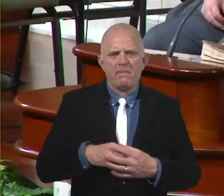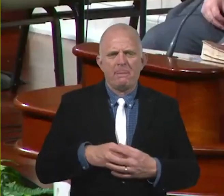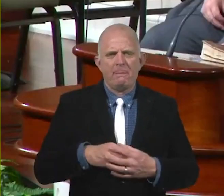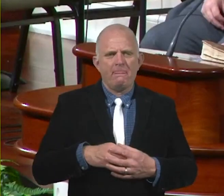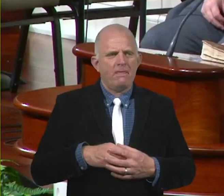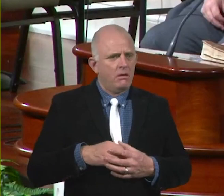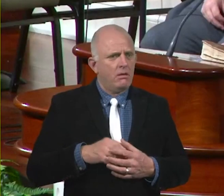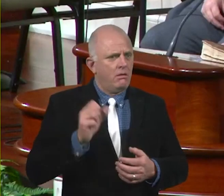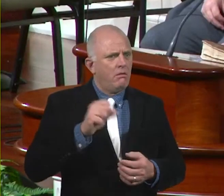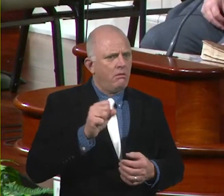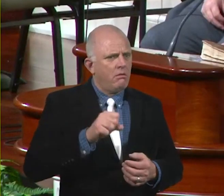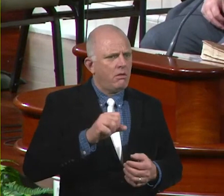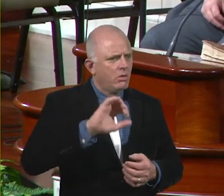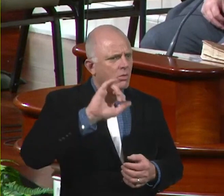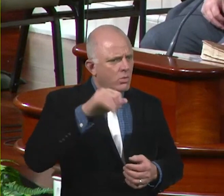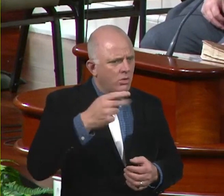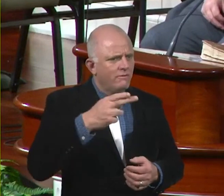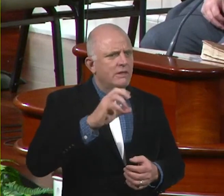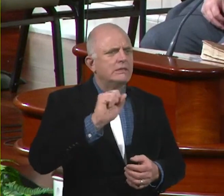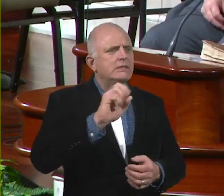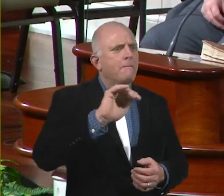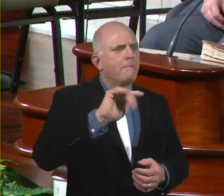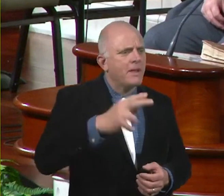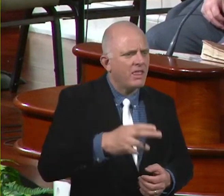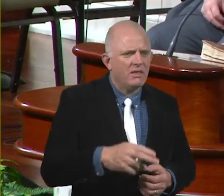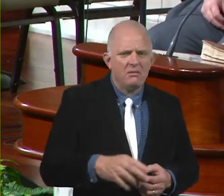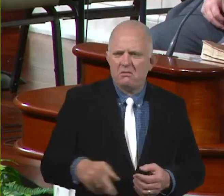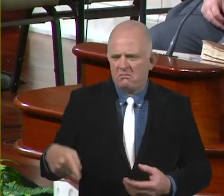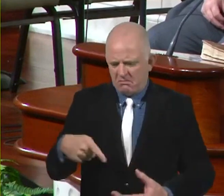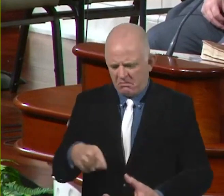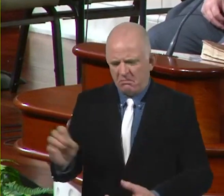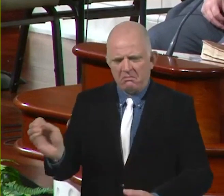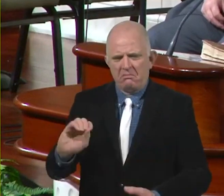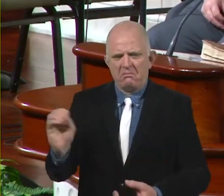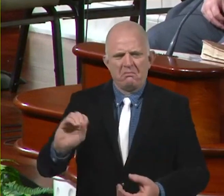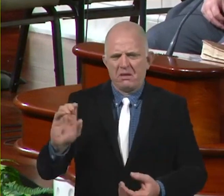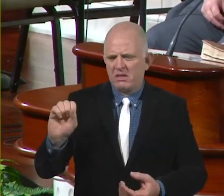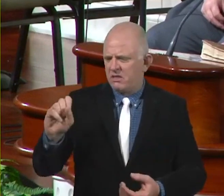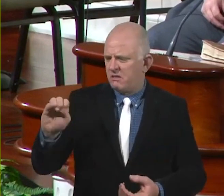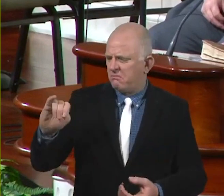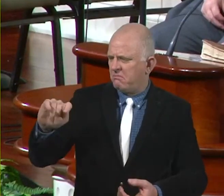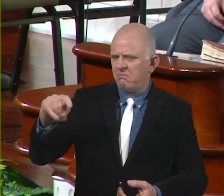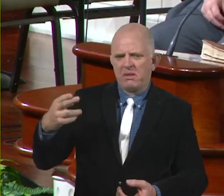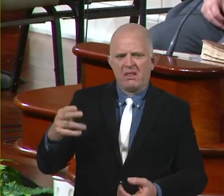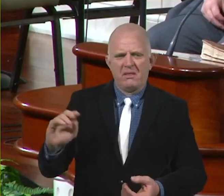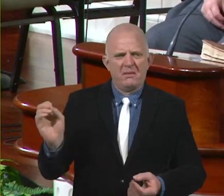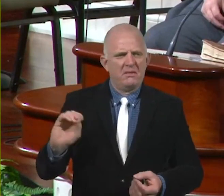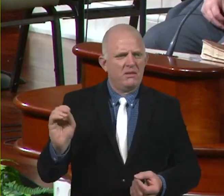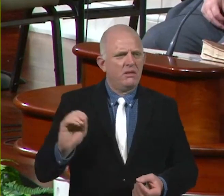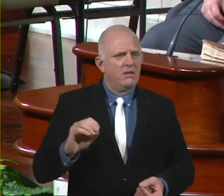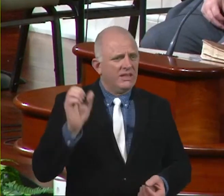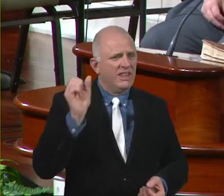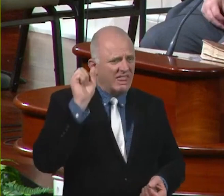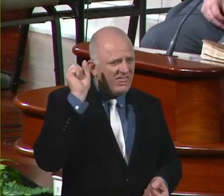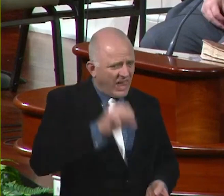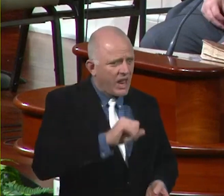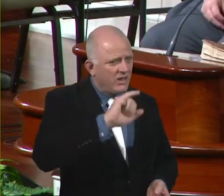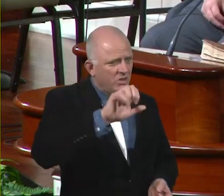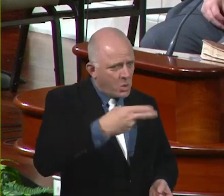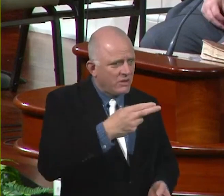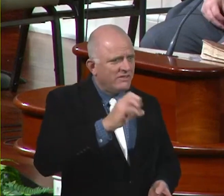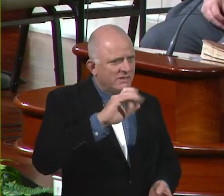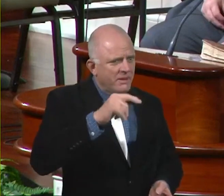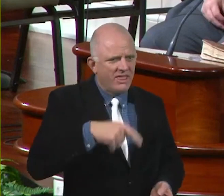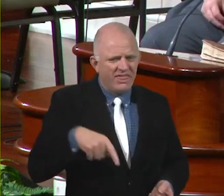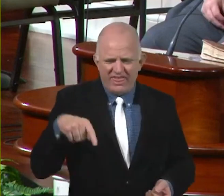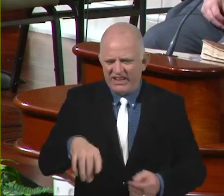They said, that's Joseph Smith. I said, the Bible doesn't say Smith. They said, that's Joseph Smith. I said, the